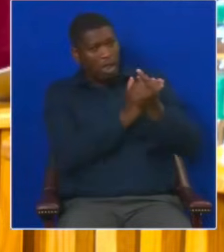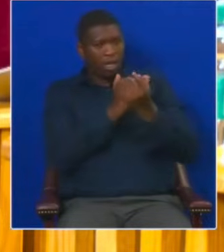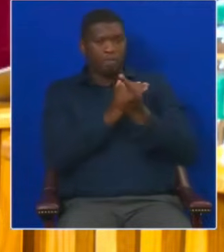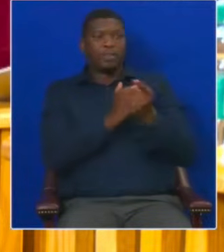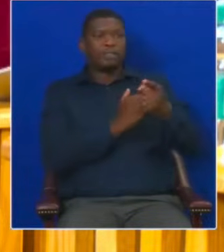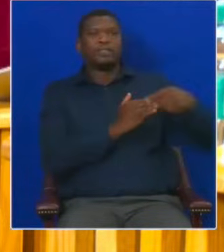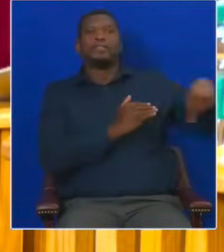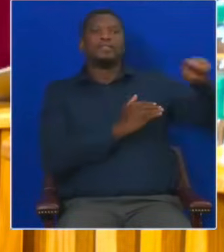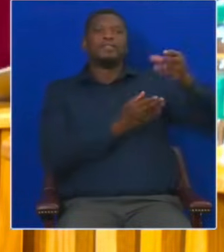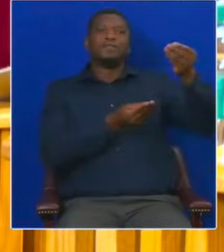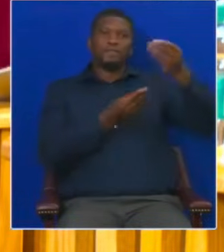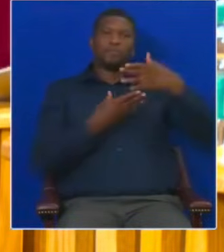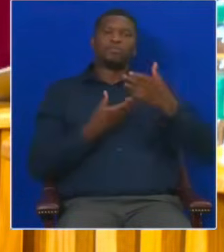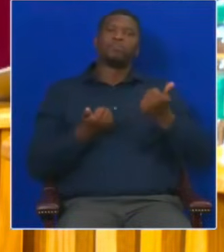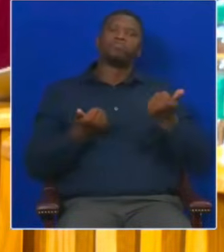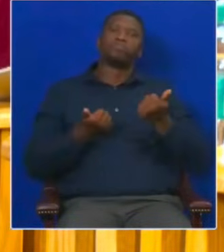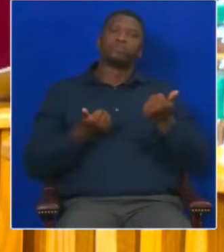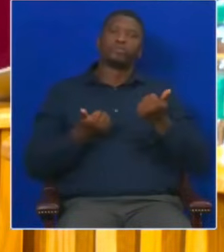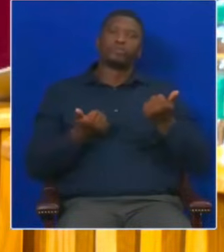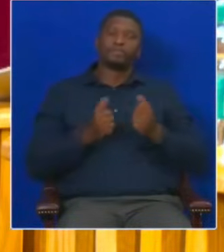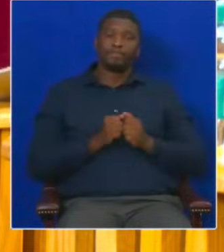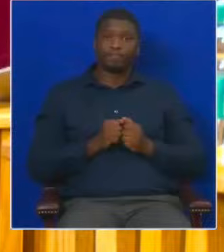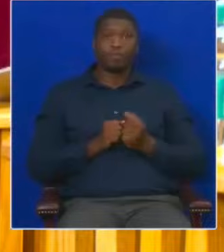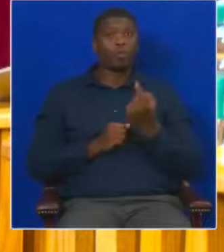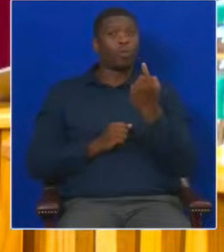So of one of their encounters,